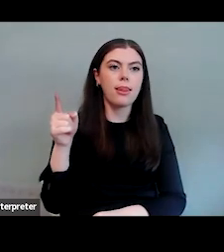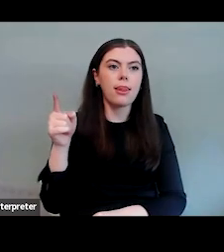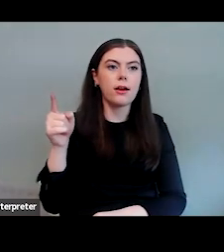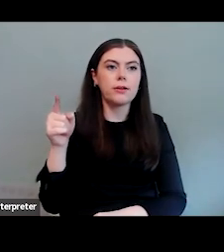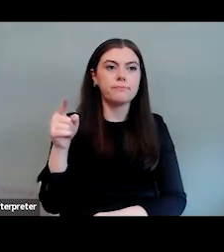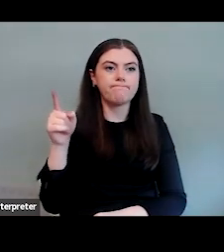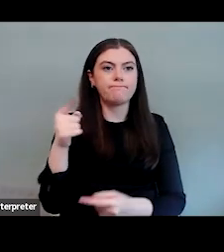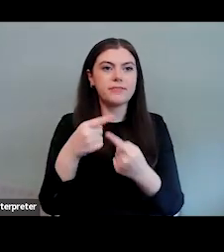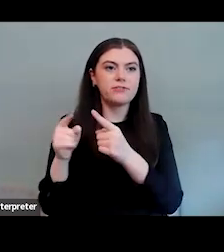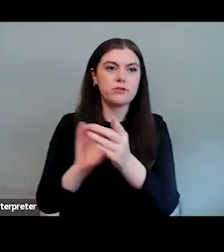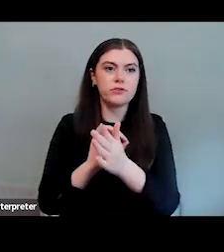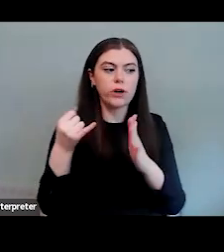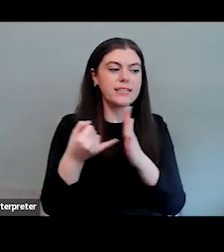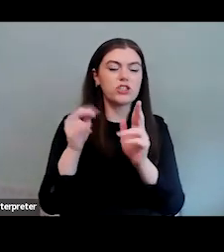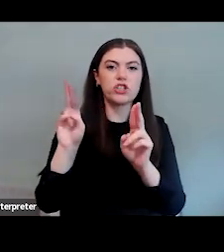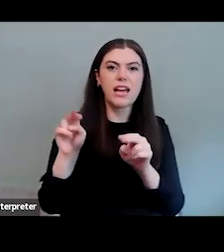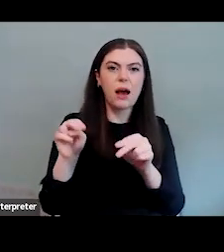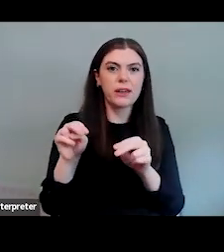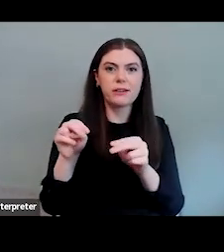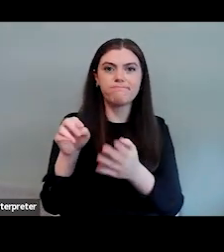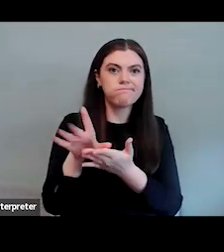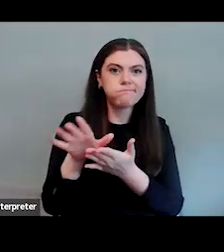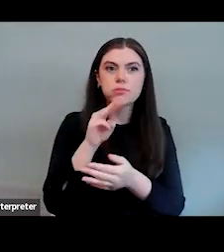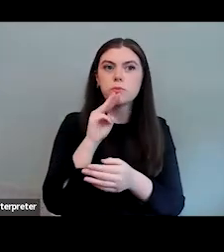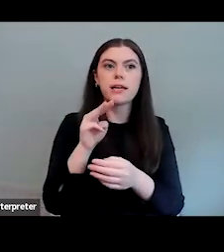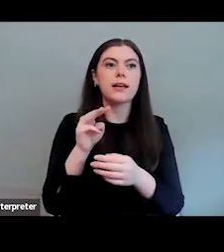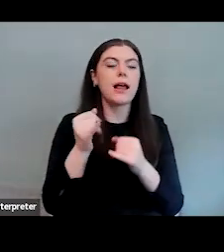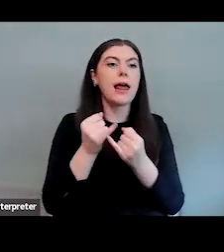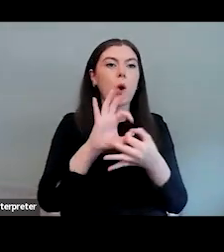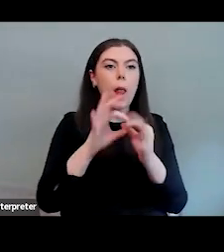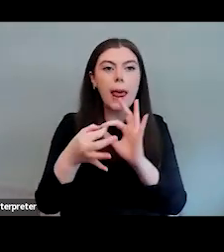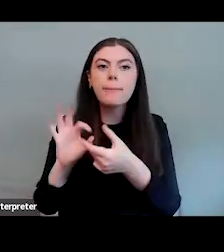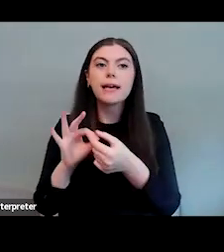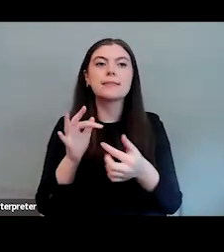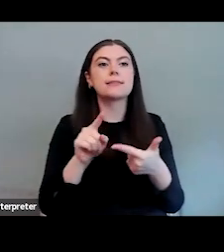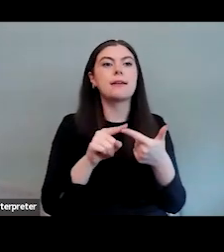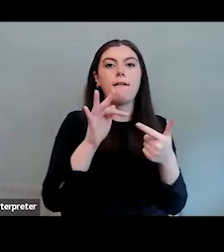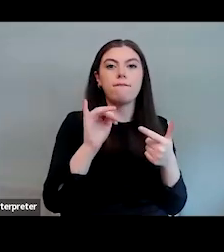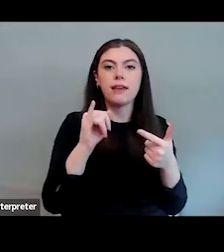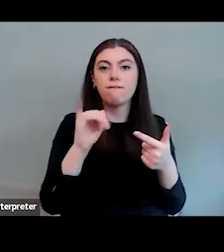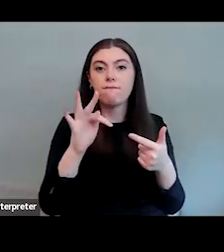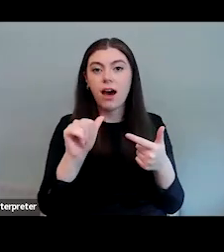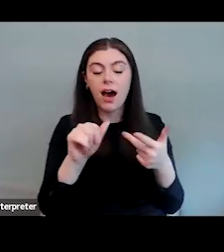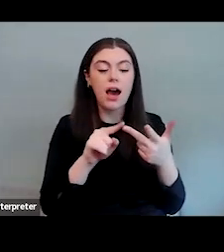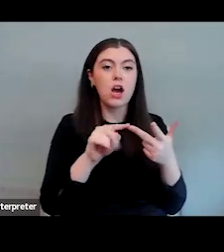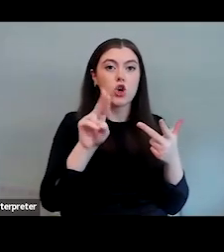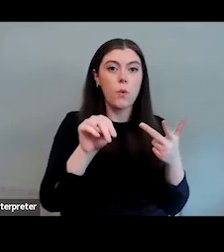apartheid was. So expel it from FIFA, Eurovision, the Olympics, and the UN.